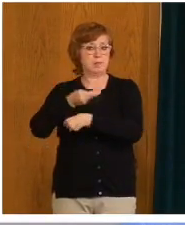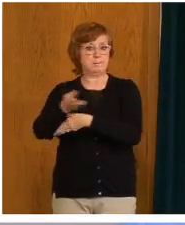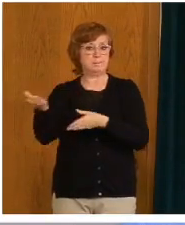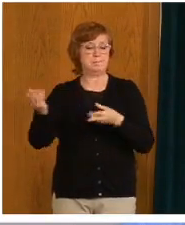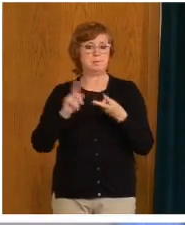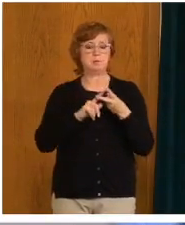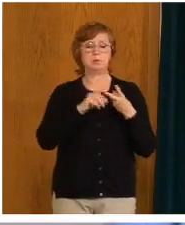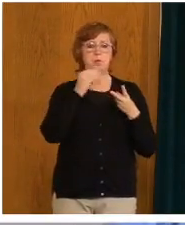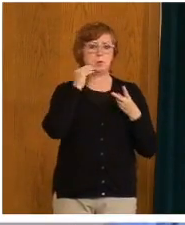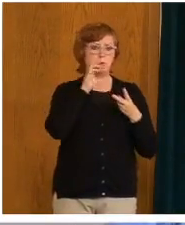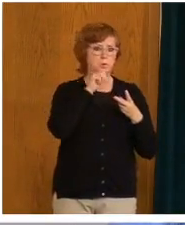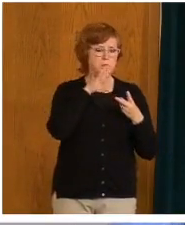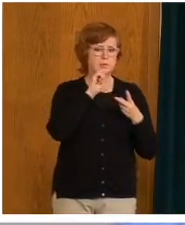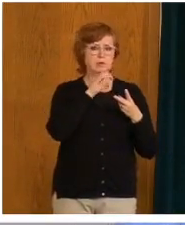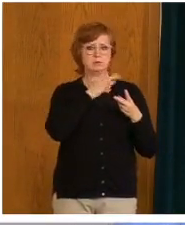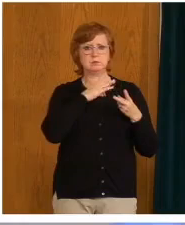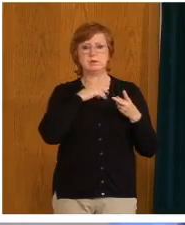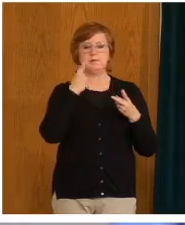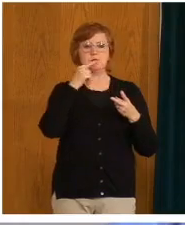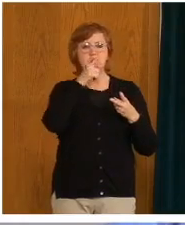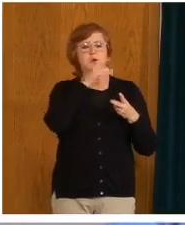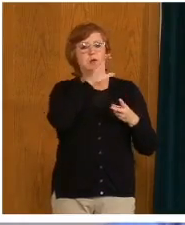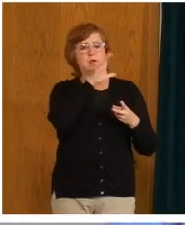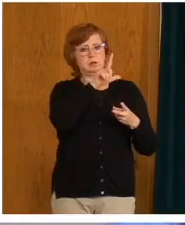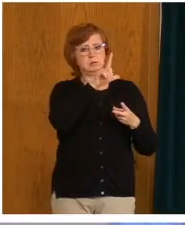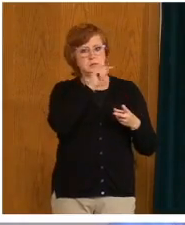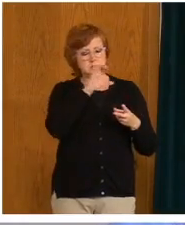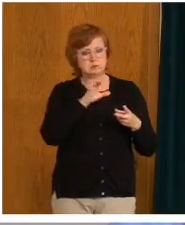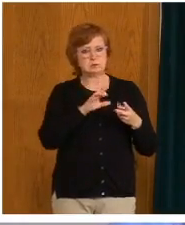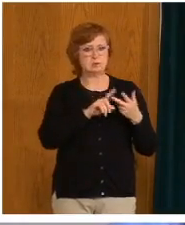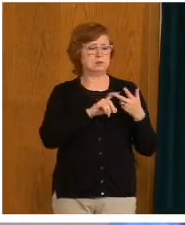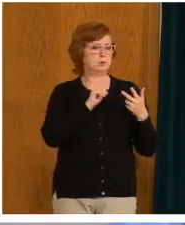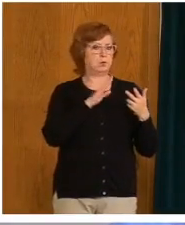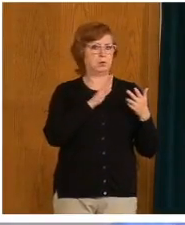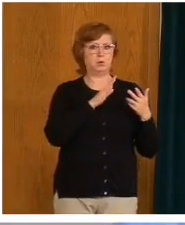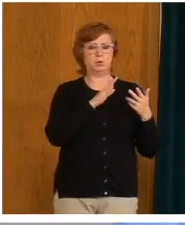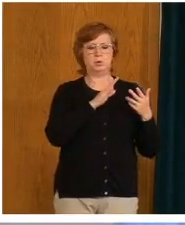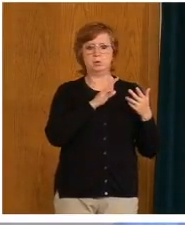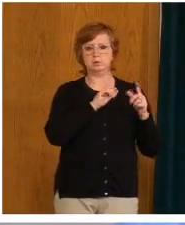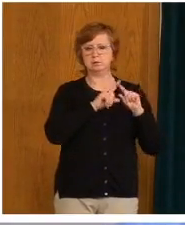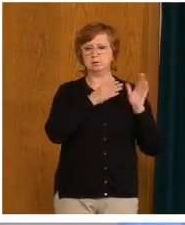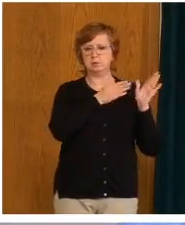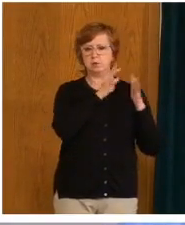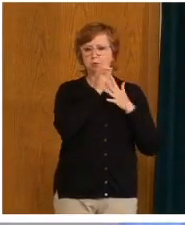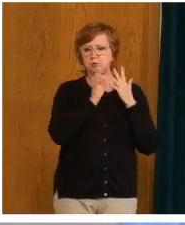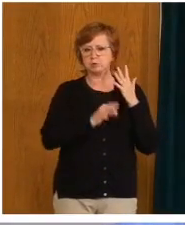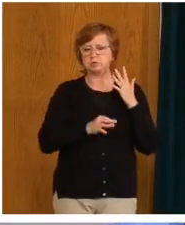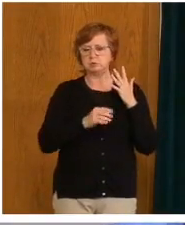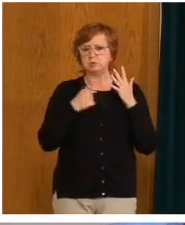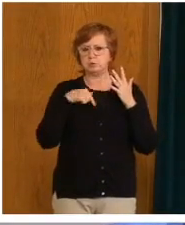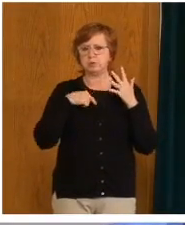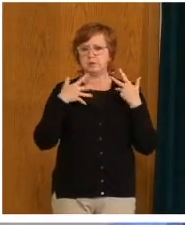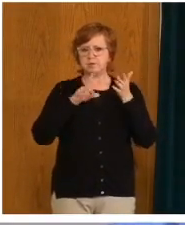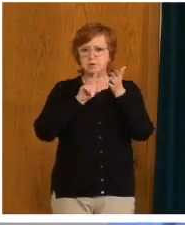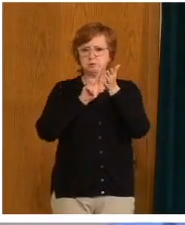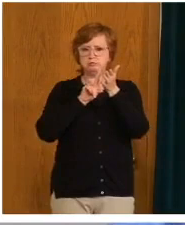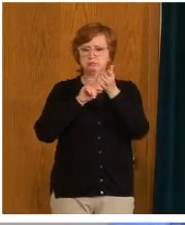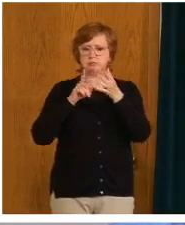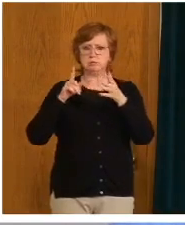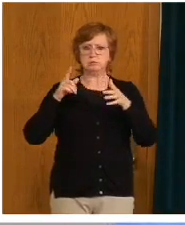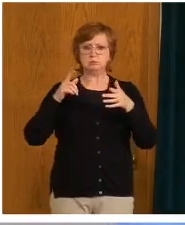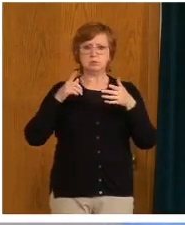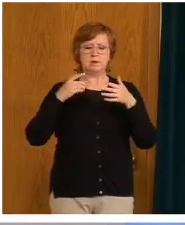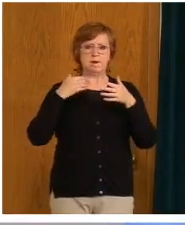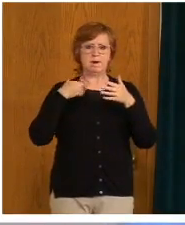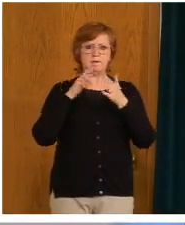to them or to their community in many different ways is what we've been trying to focus on throughout. In some of those harder to reach remote